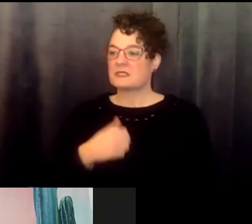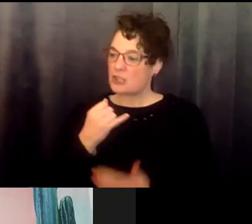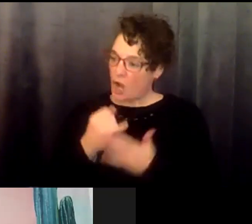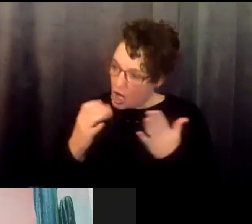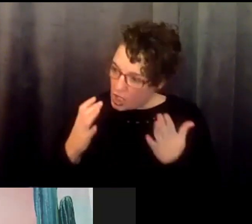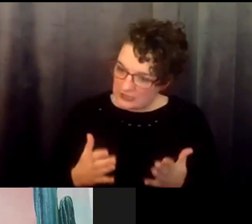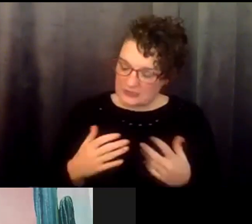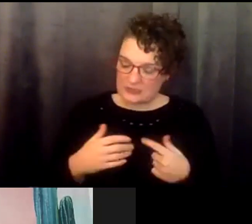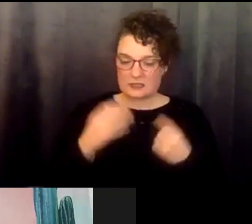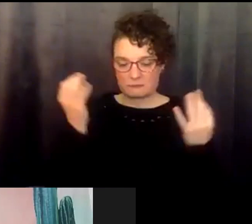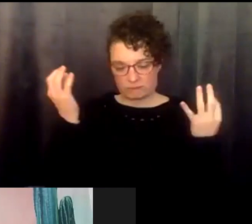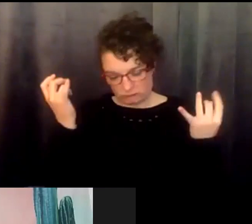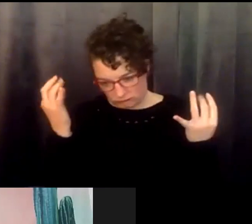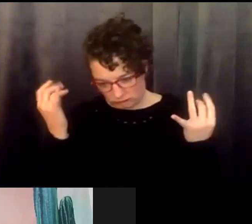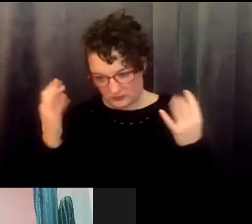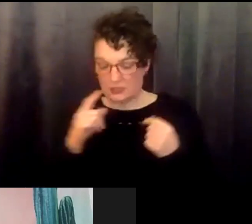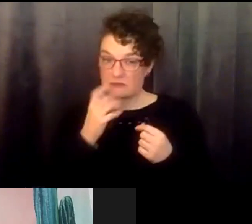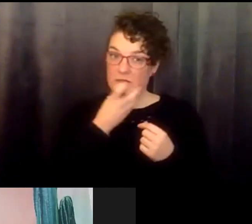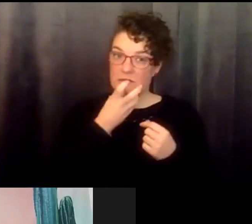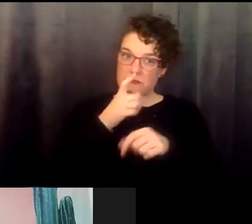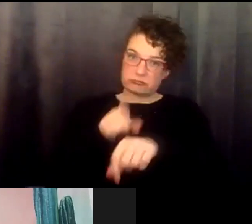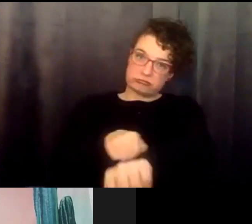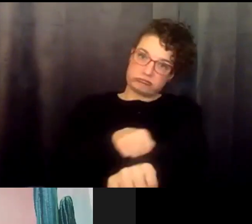such a long process of